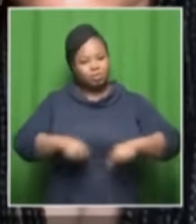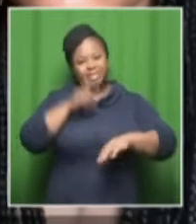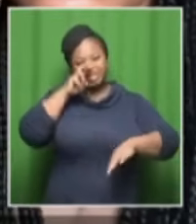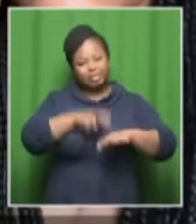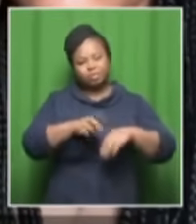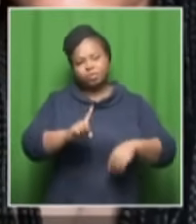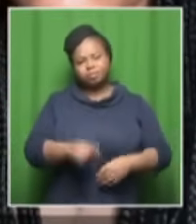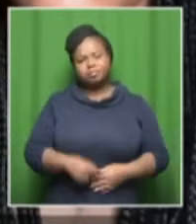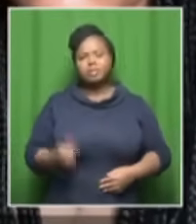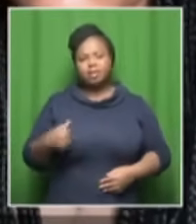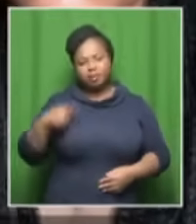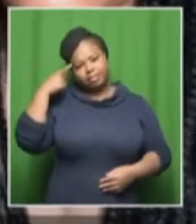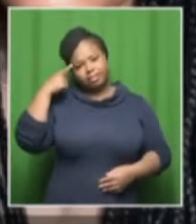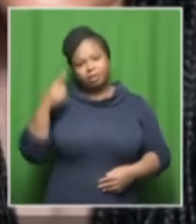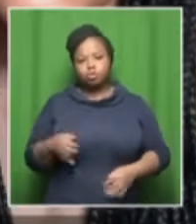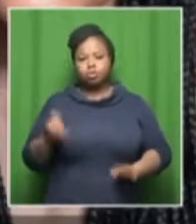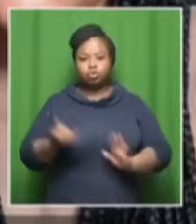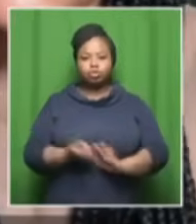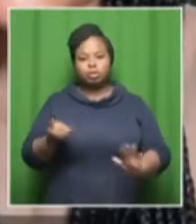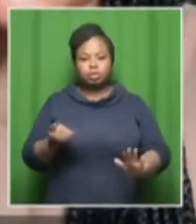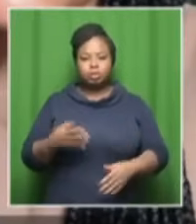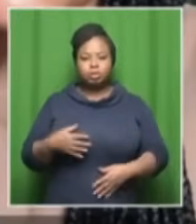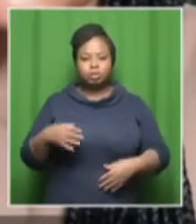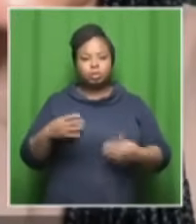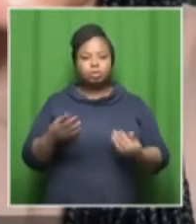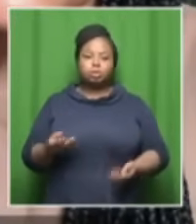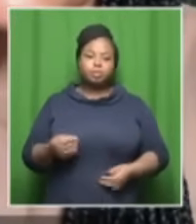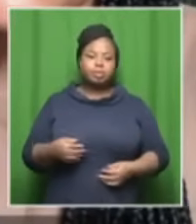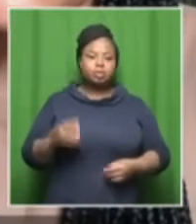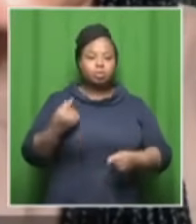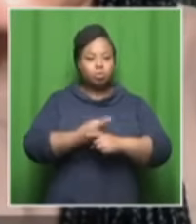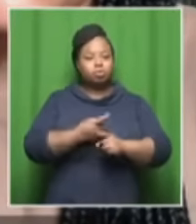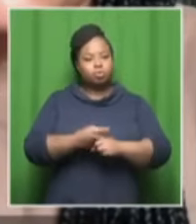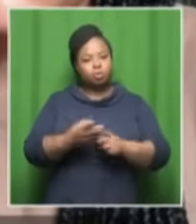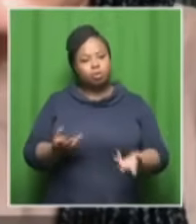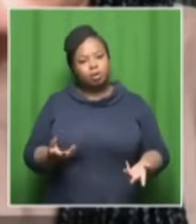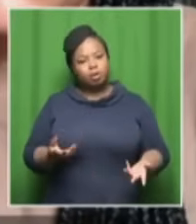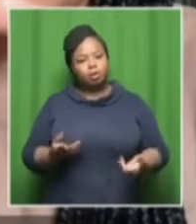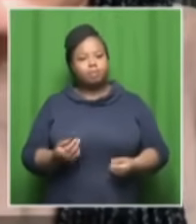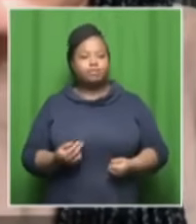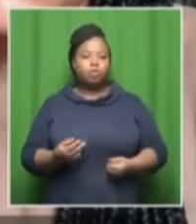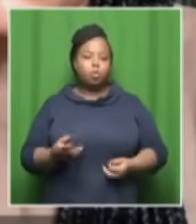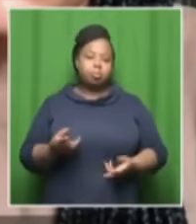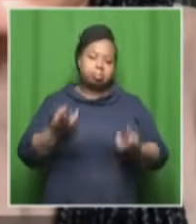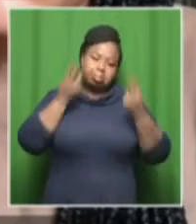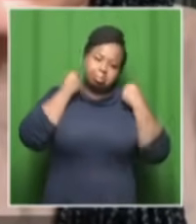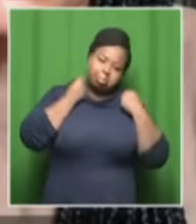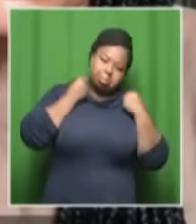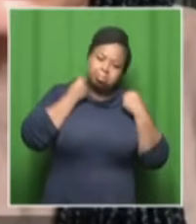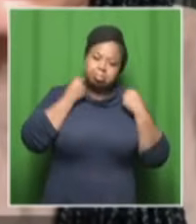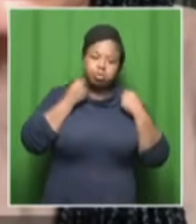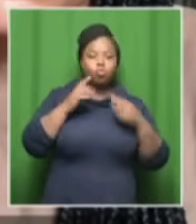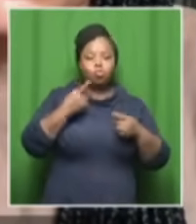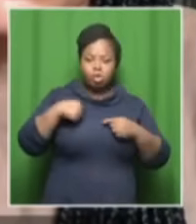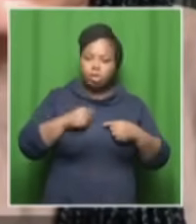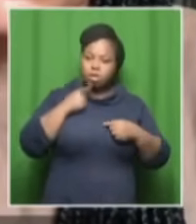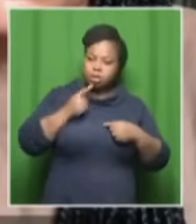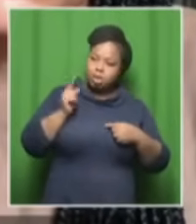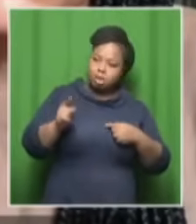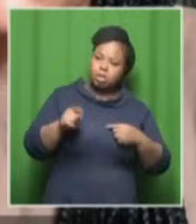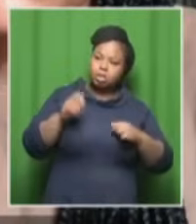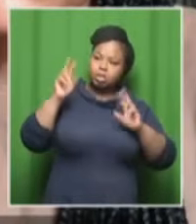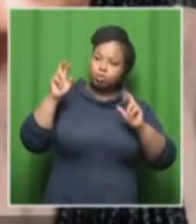then I think instead of being so pessimistic, we can say, okay, this is the situation, these are